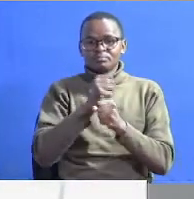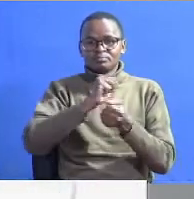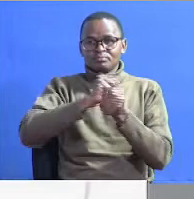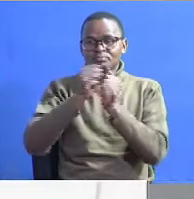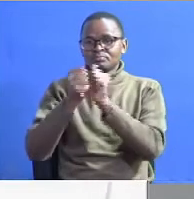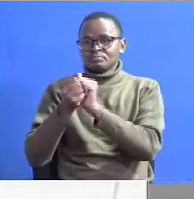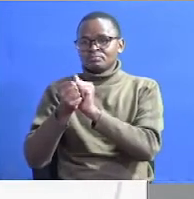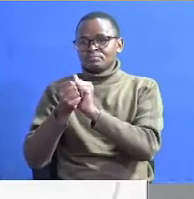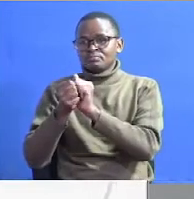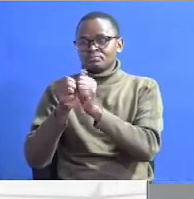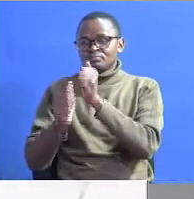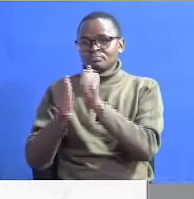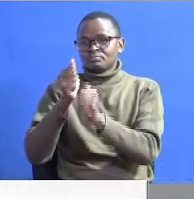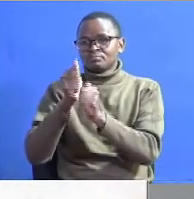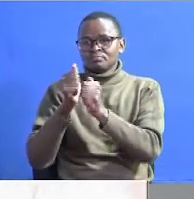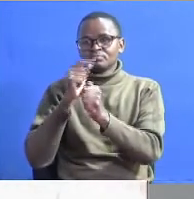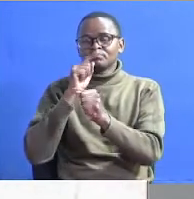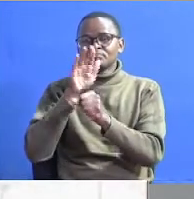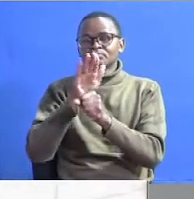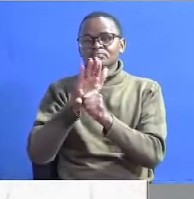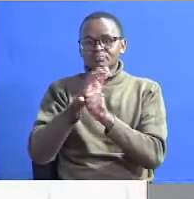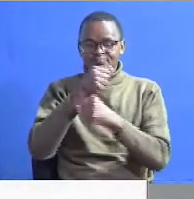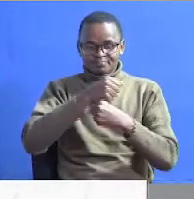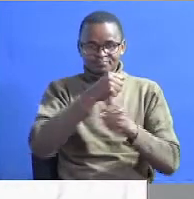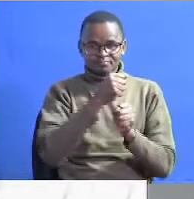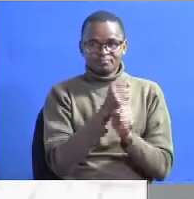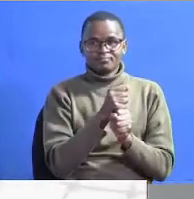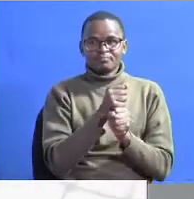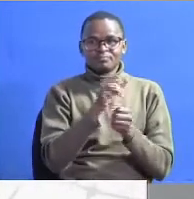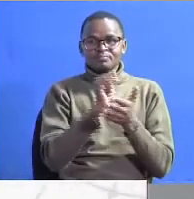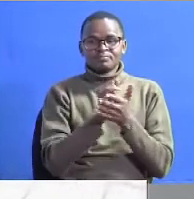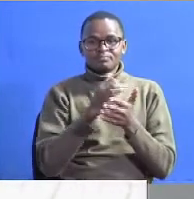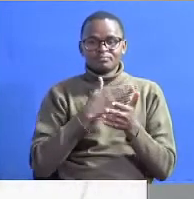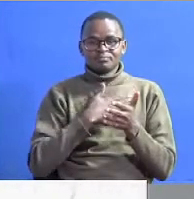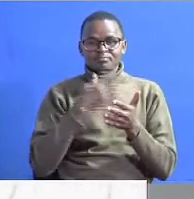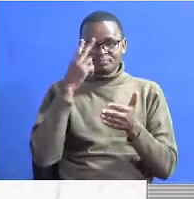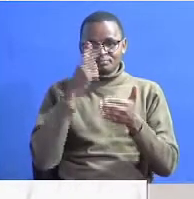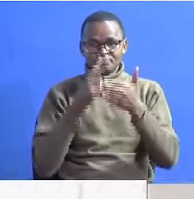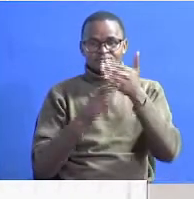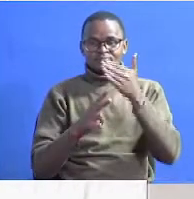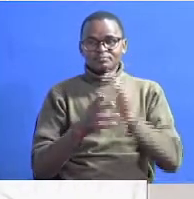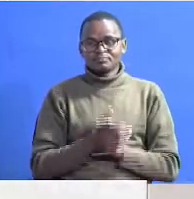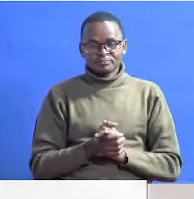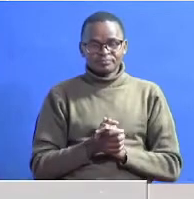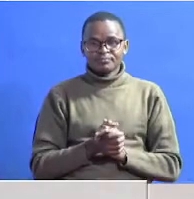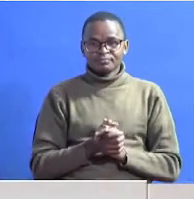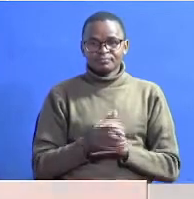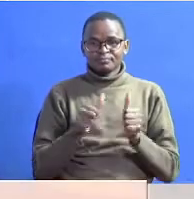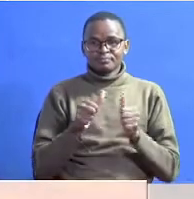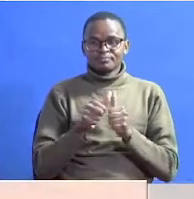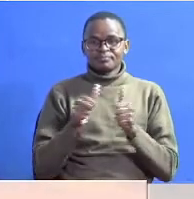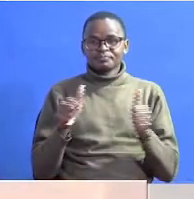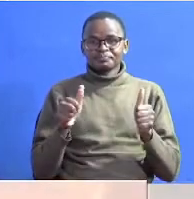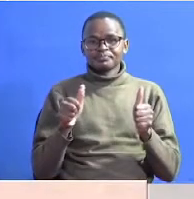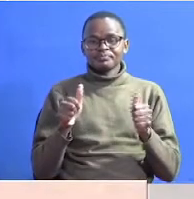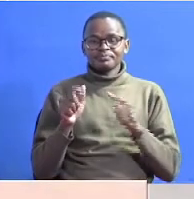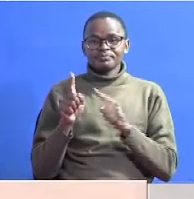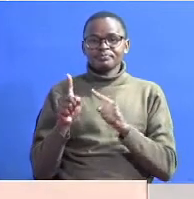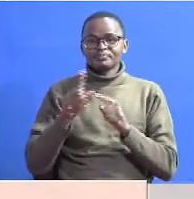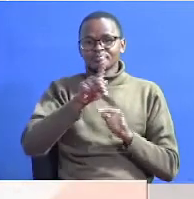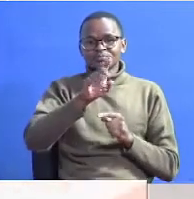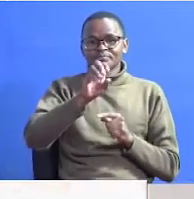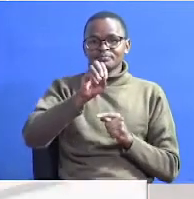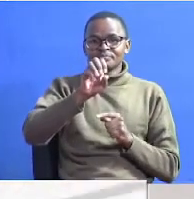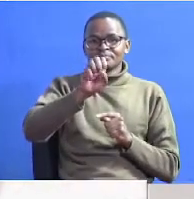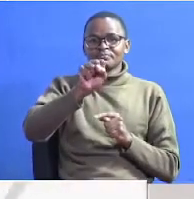change, which we are sure he will. That is my view. All right. That is so impressive, Shadrack Kosgei.